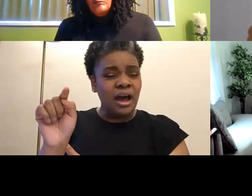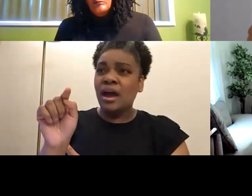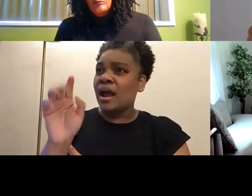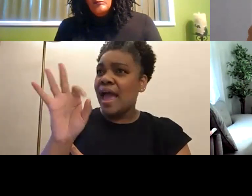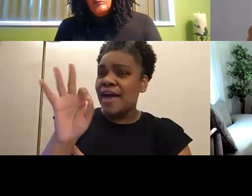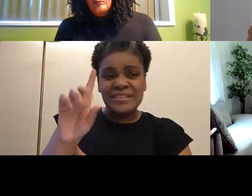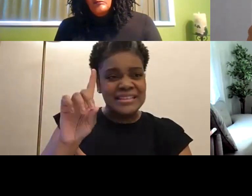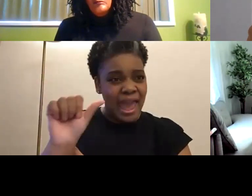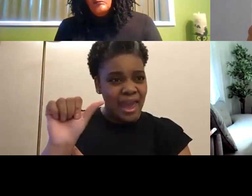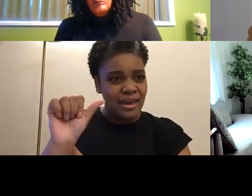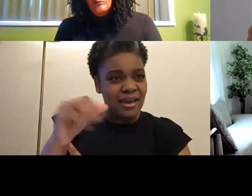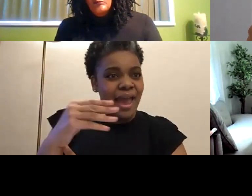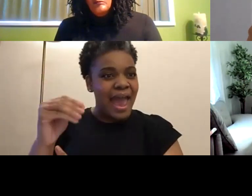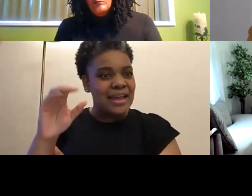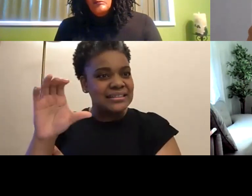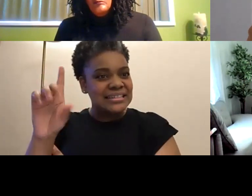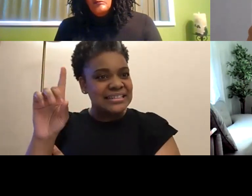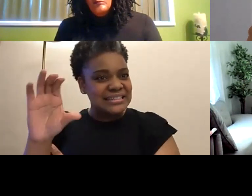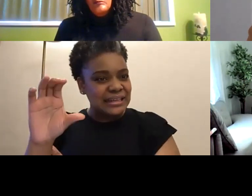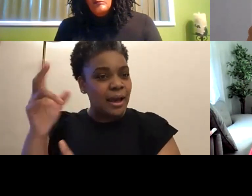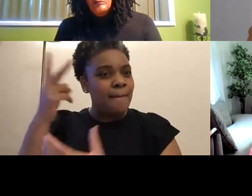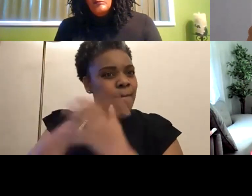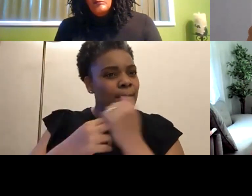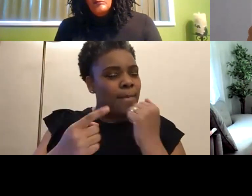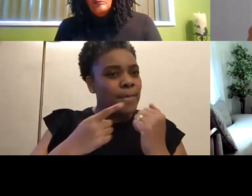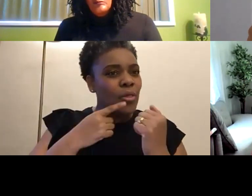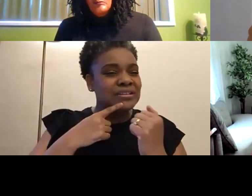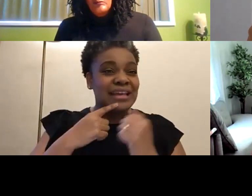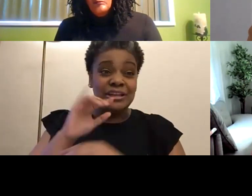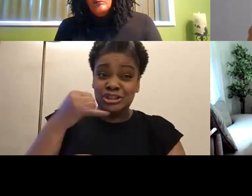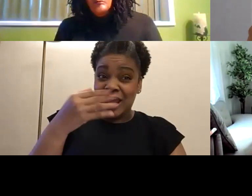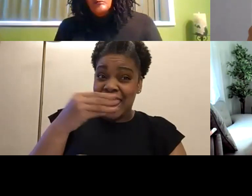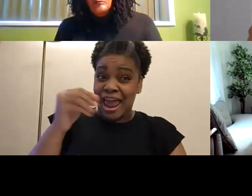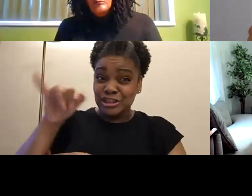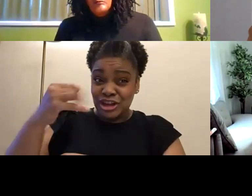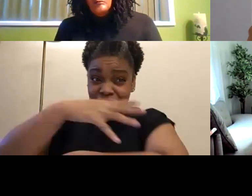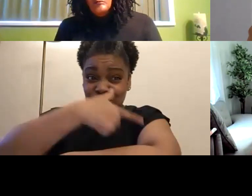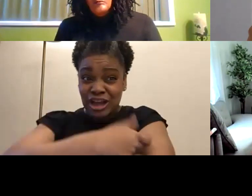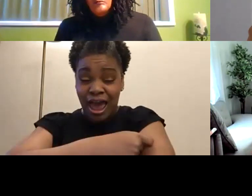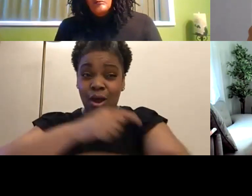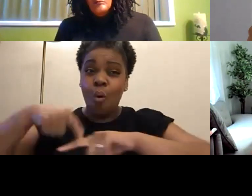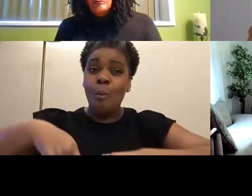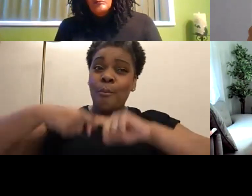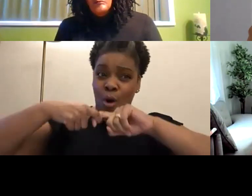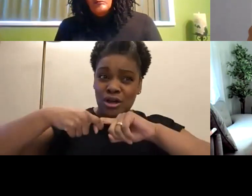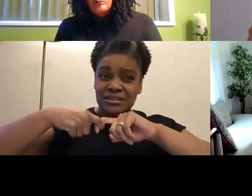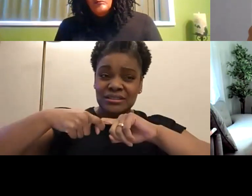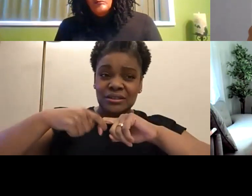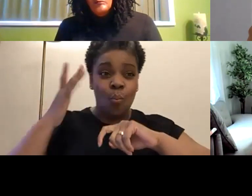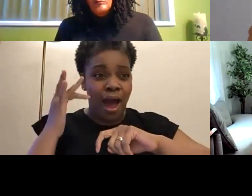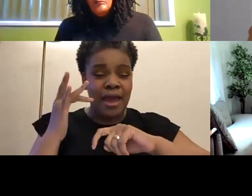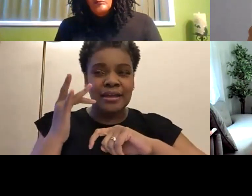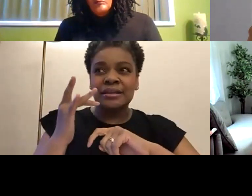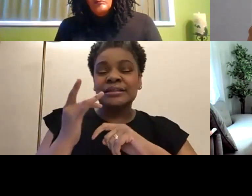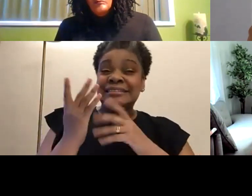and CDC are essentially pausing on the rollout of the Johnson and Johnson vaccine due to a small number of